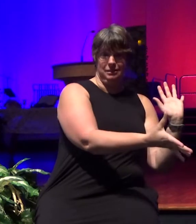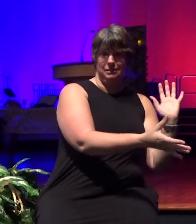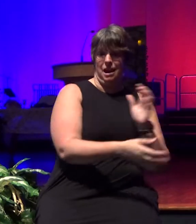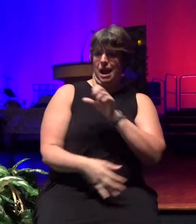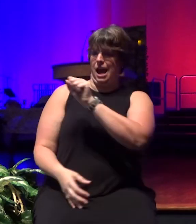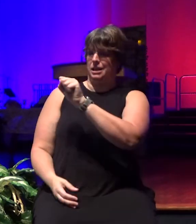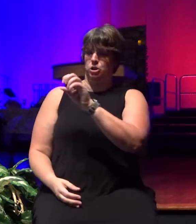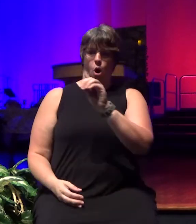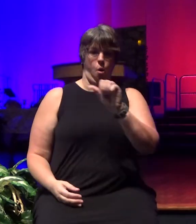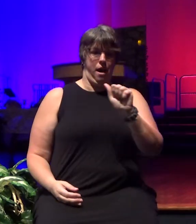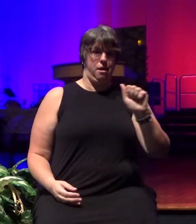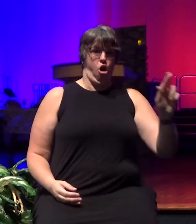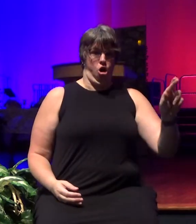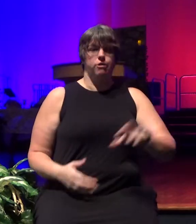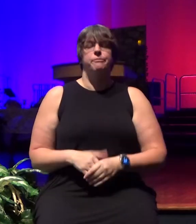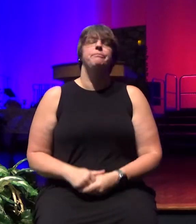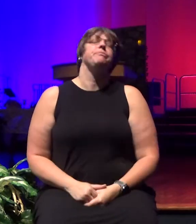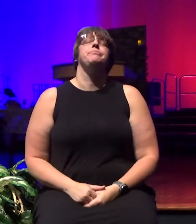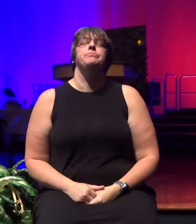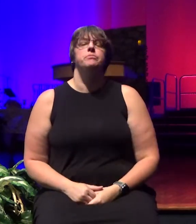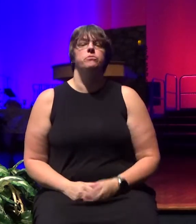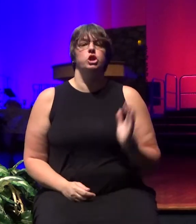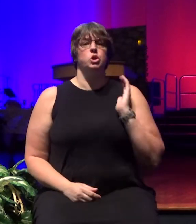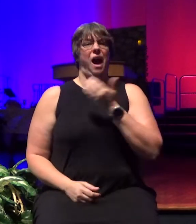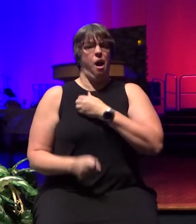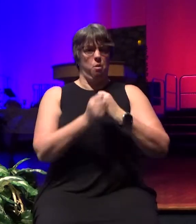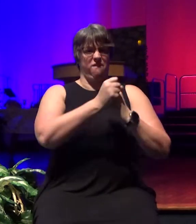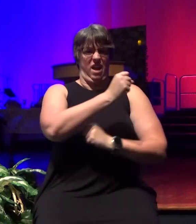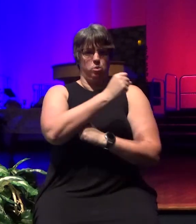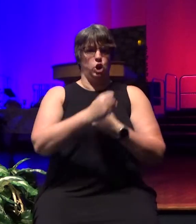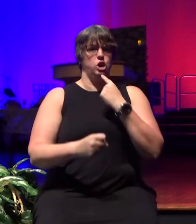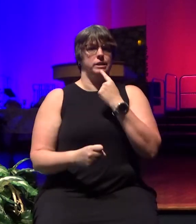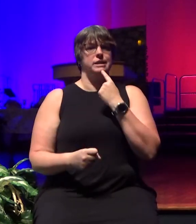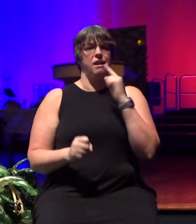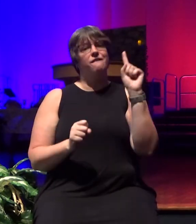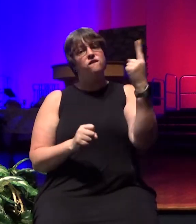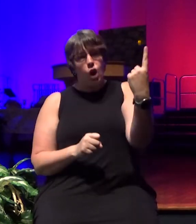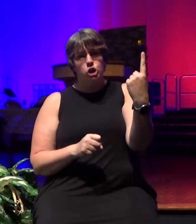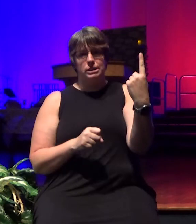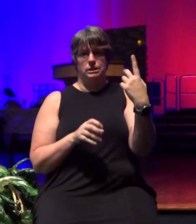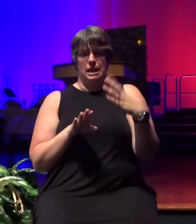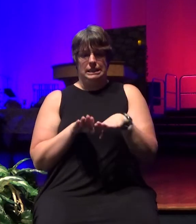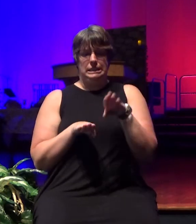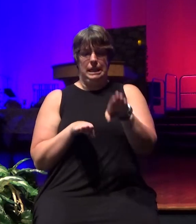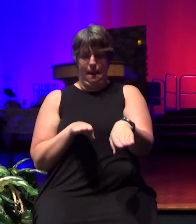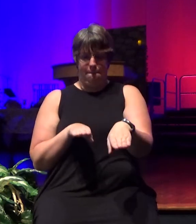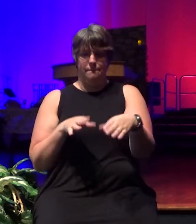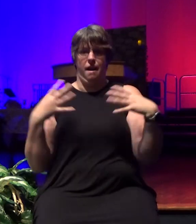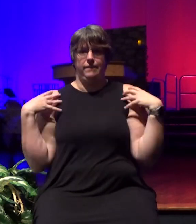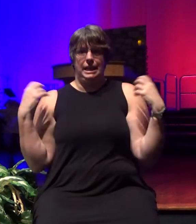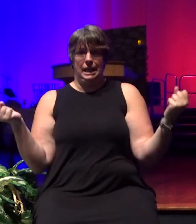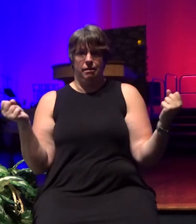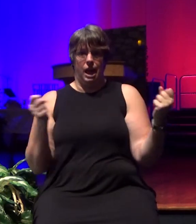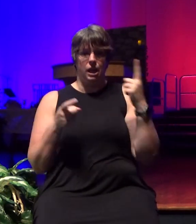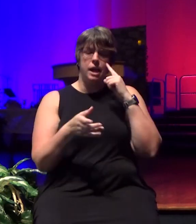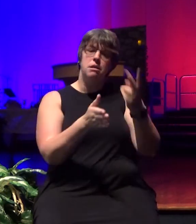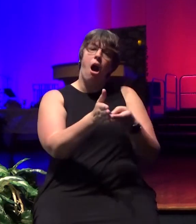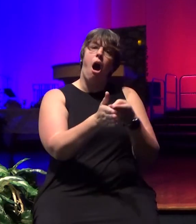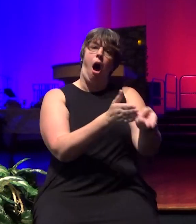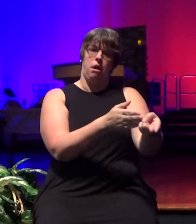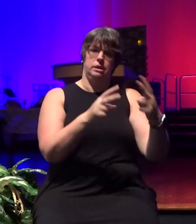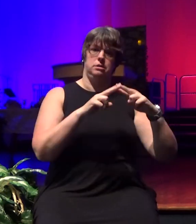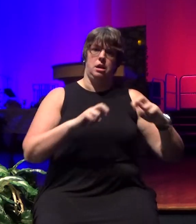said the first step in healing is one of honest self-assessment. And how powerful it is to get honest with